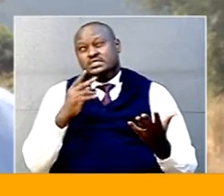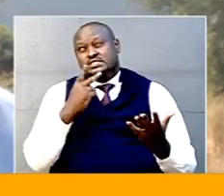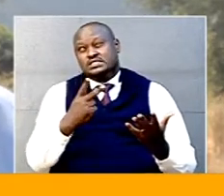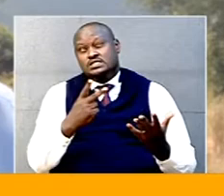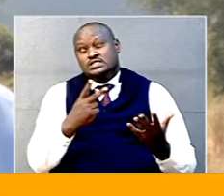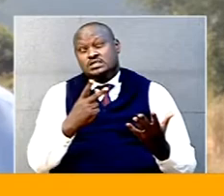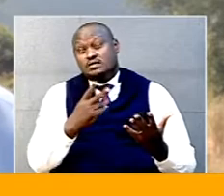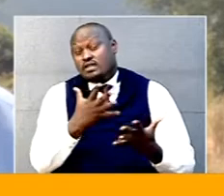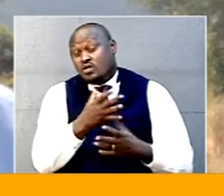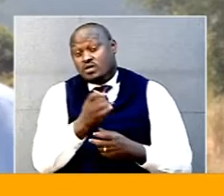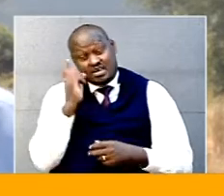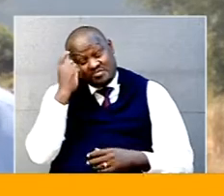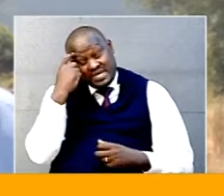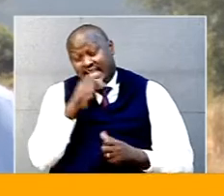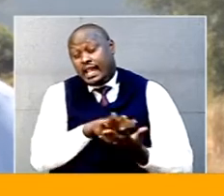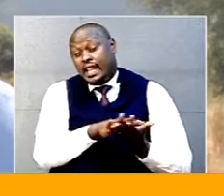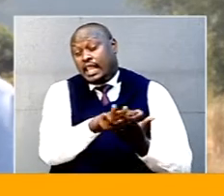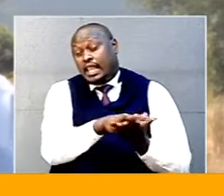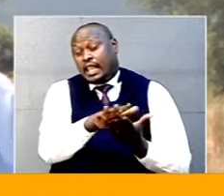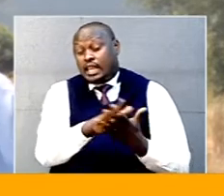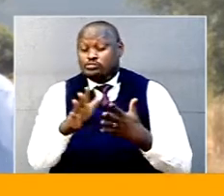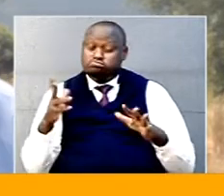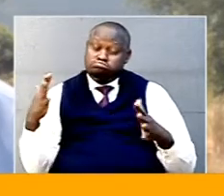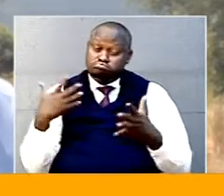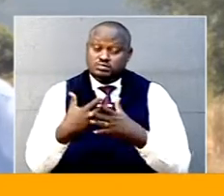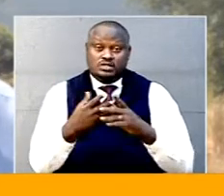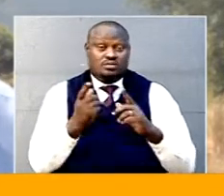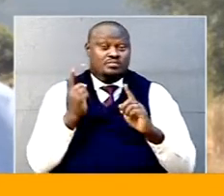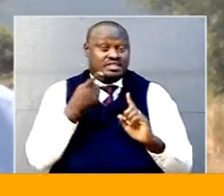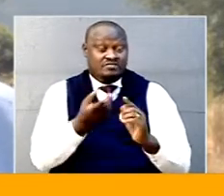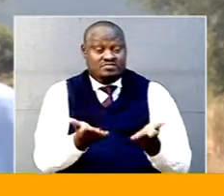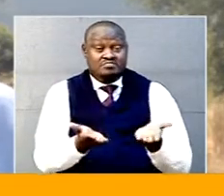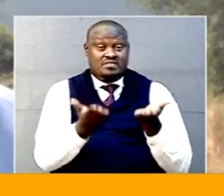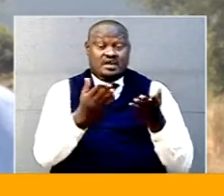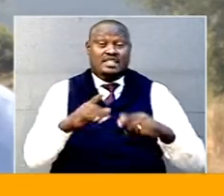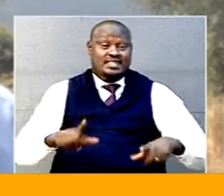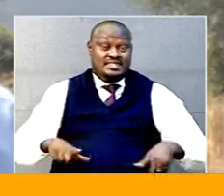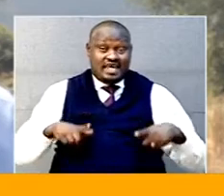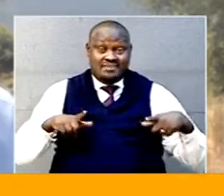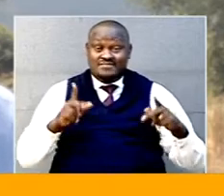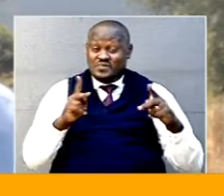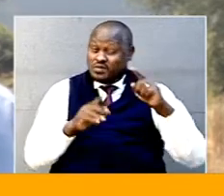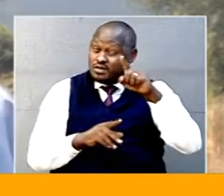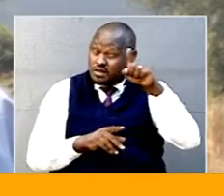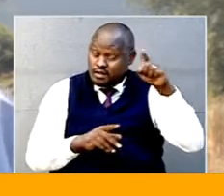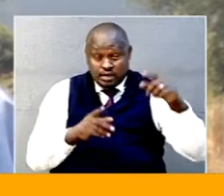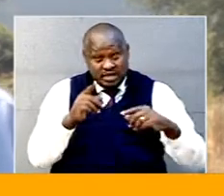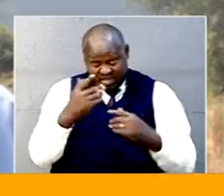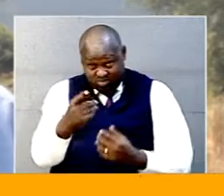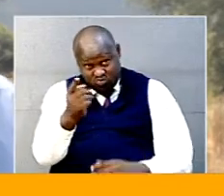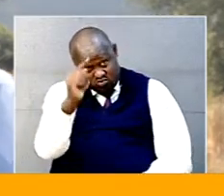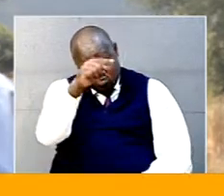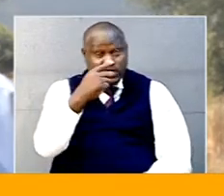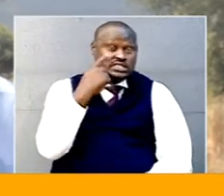resources government has put in to help and transform the people, and when you move around to assess the